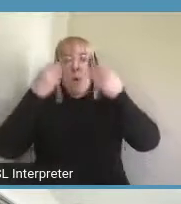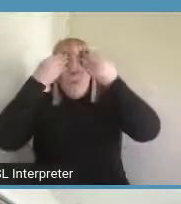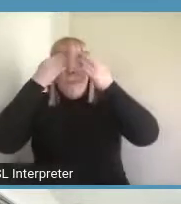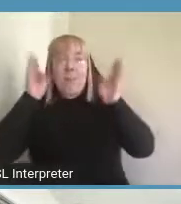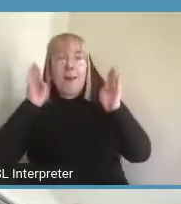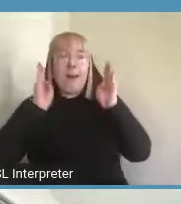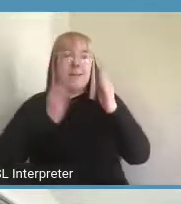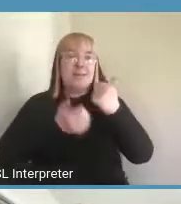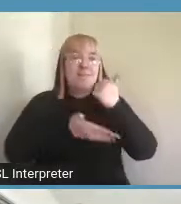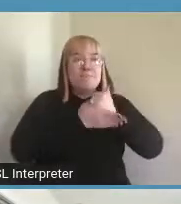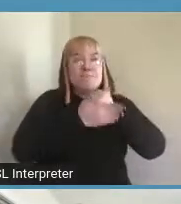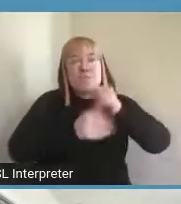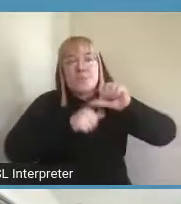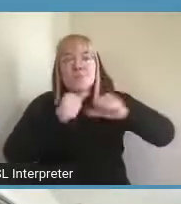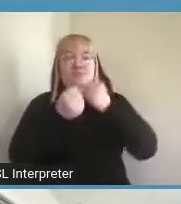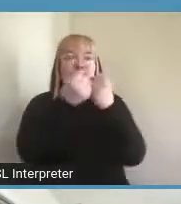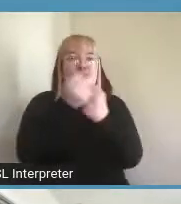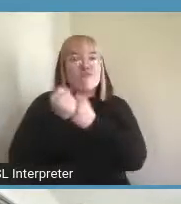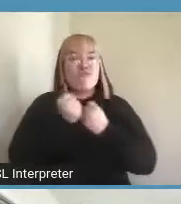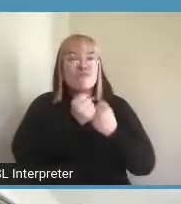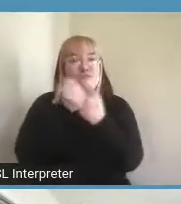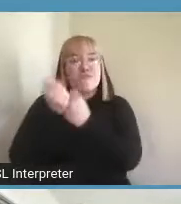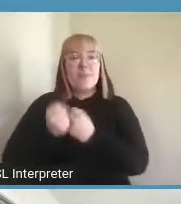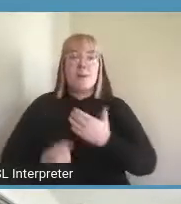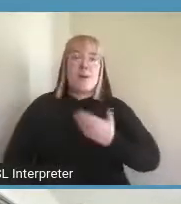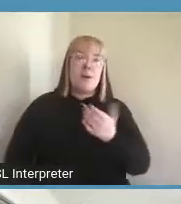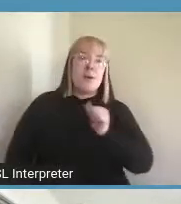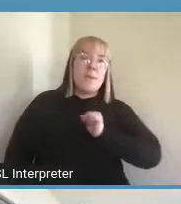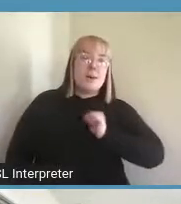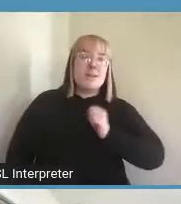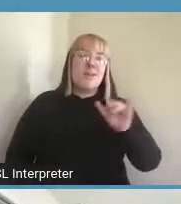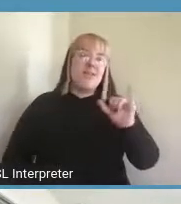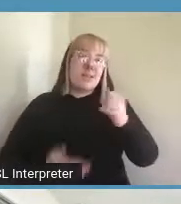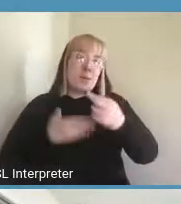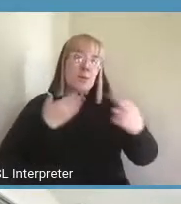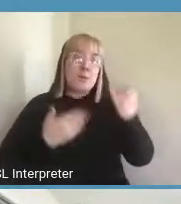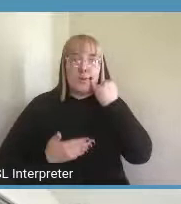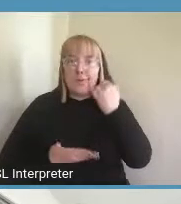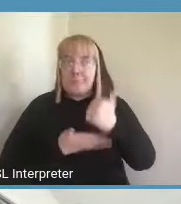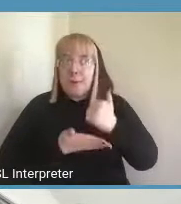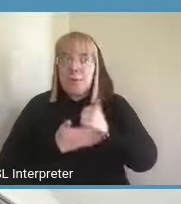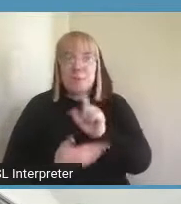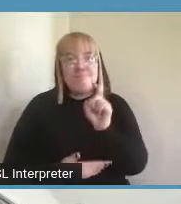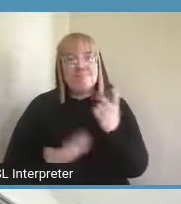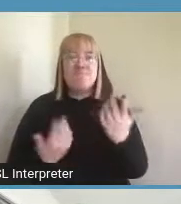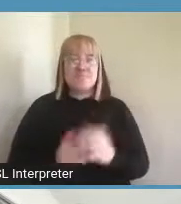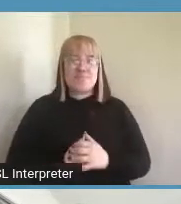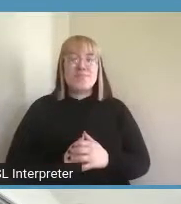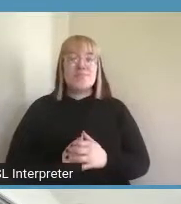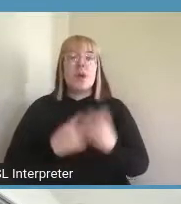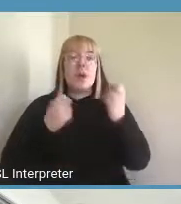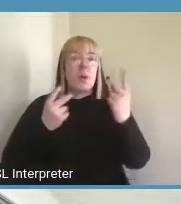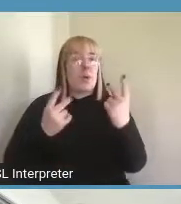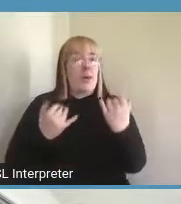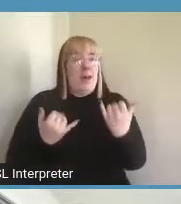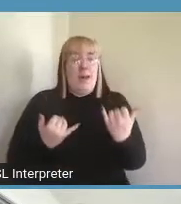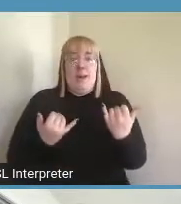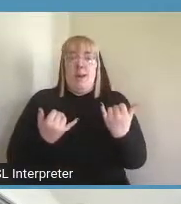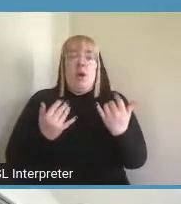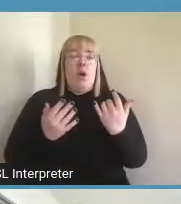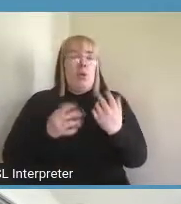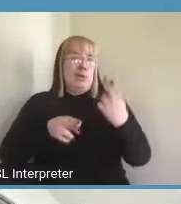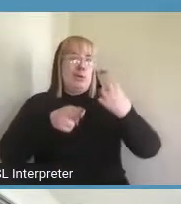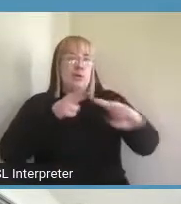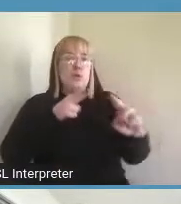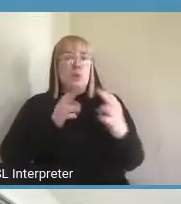out. So I'm offering myself to you as a resource if that's helpful. Okay, so here's the quick outline of what we're going to